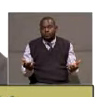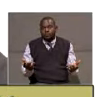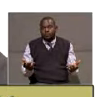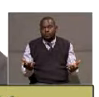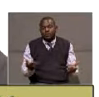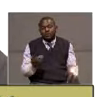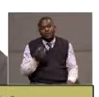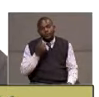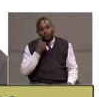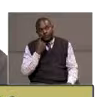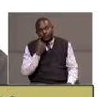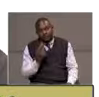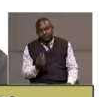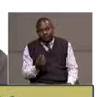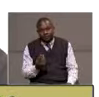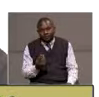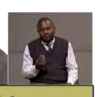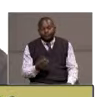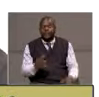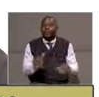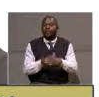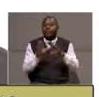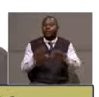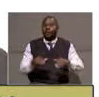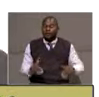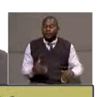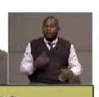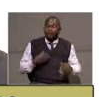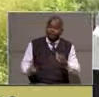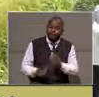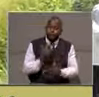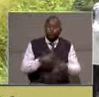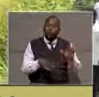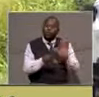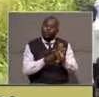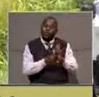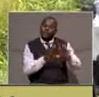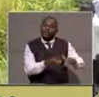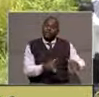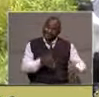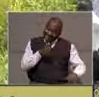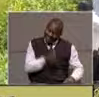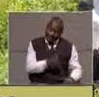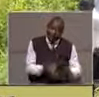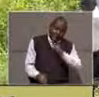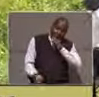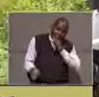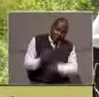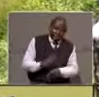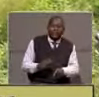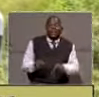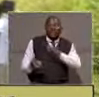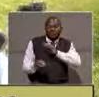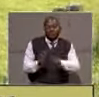To see legislators make laws in parliament and then themselves turn around and break those